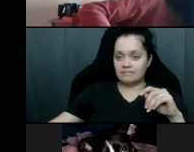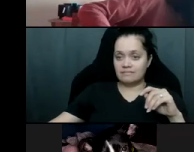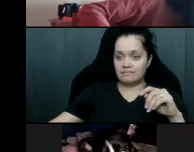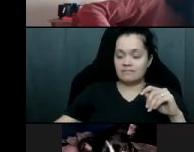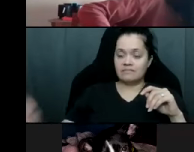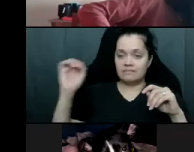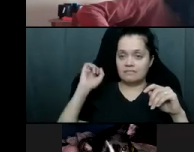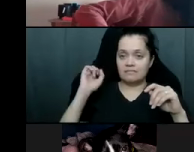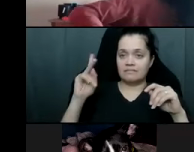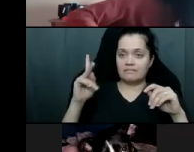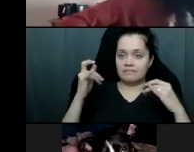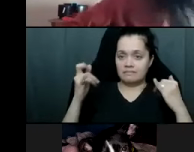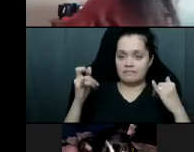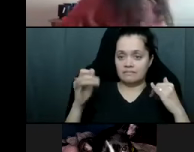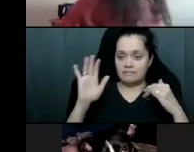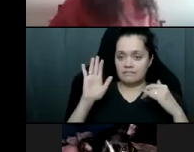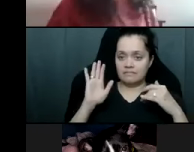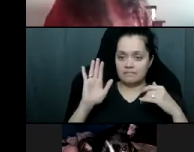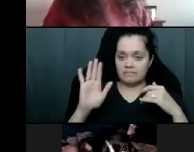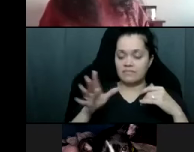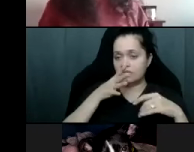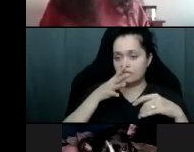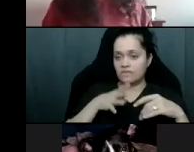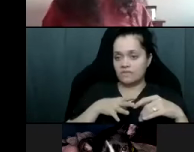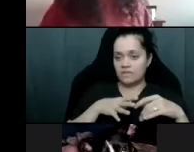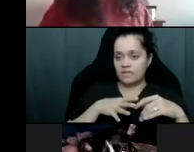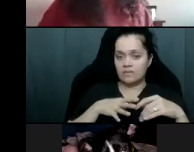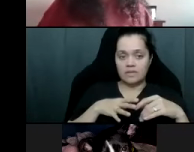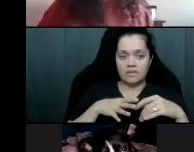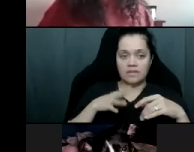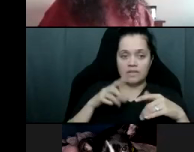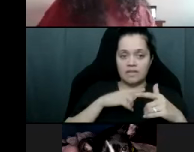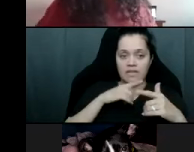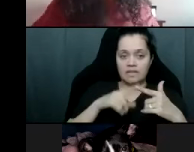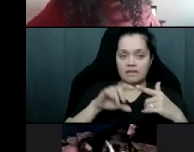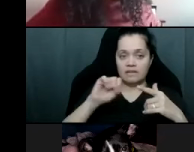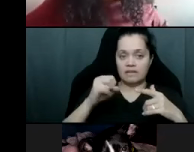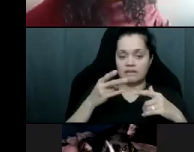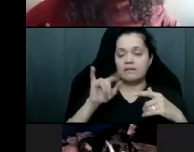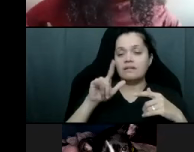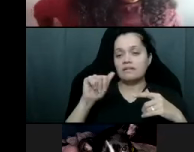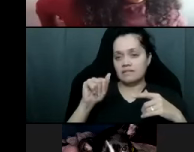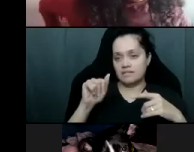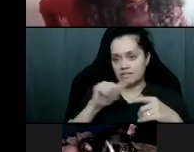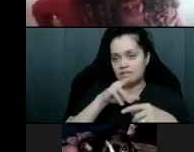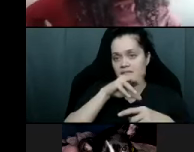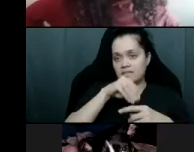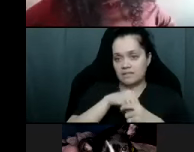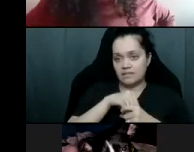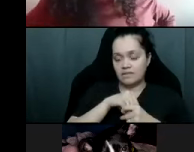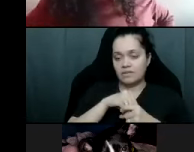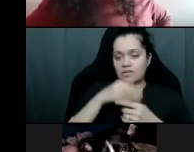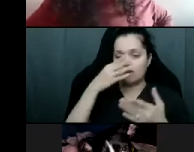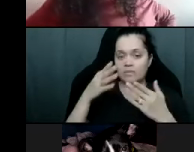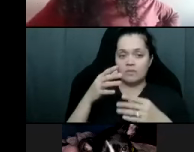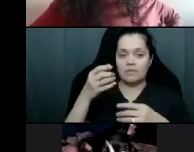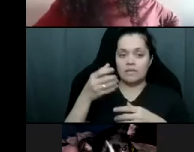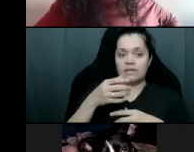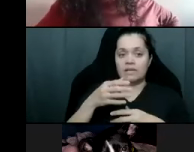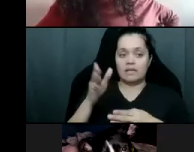so that's your female cattle ranch hand. And then Sheila, including, well, maybe the singer